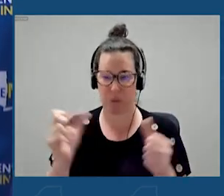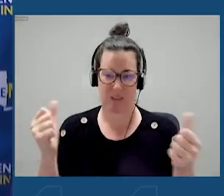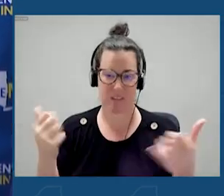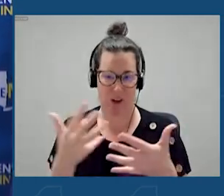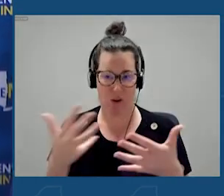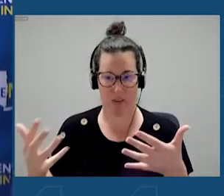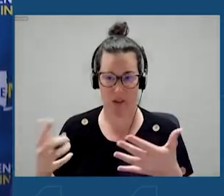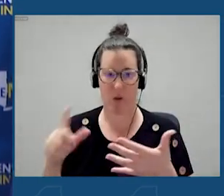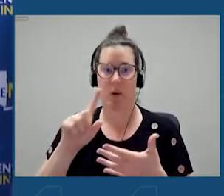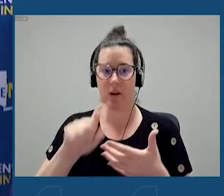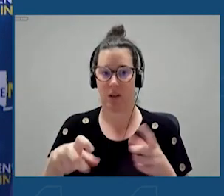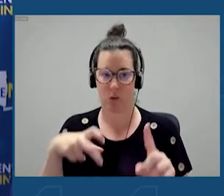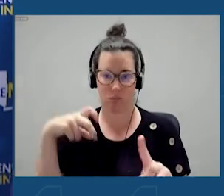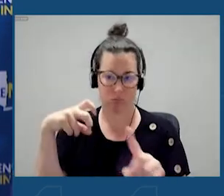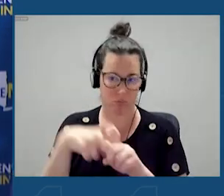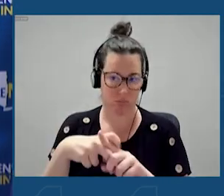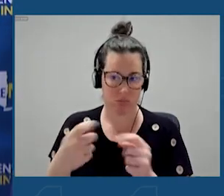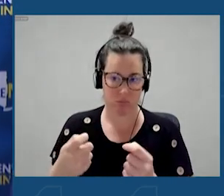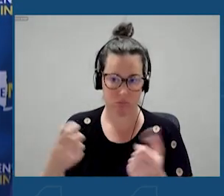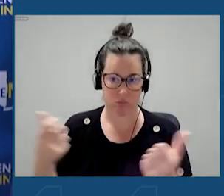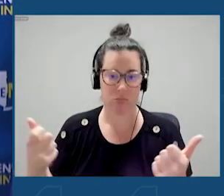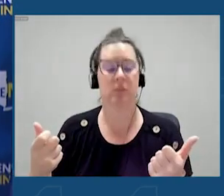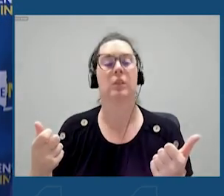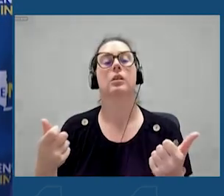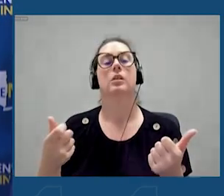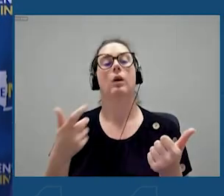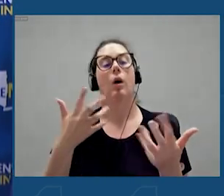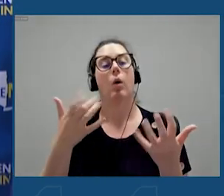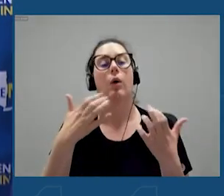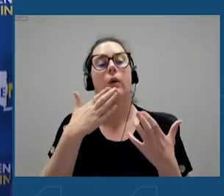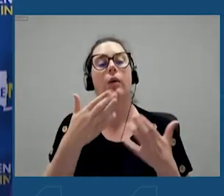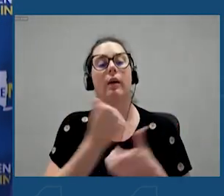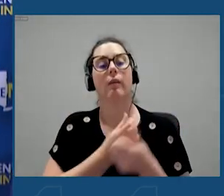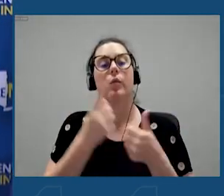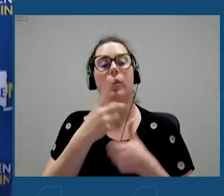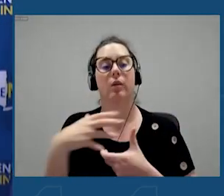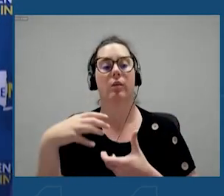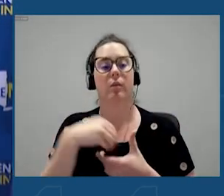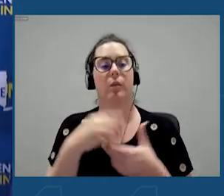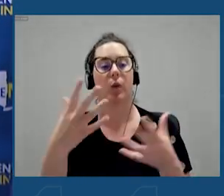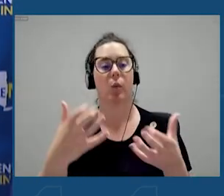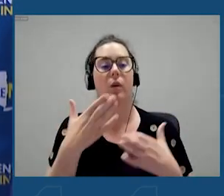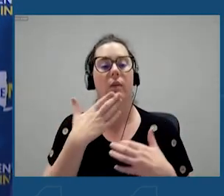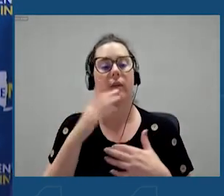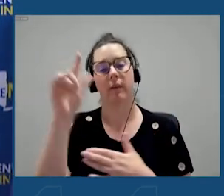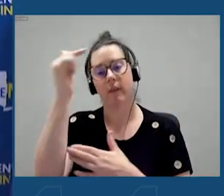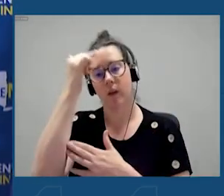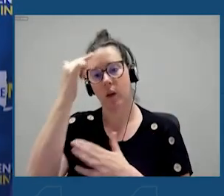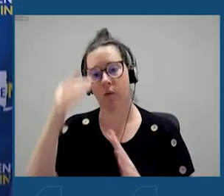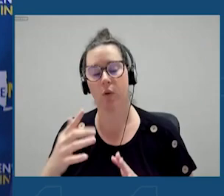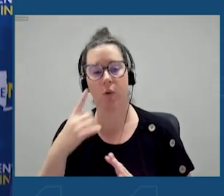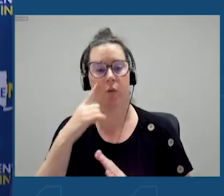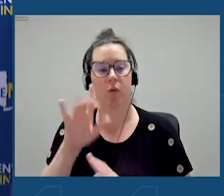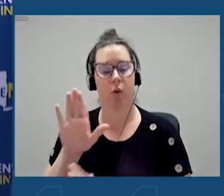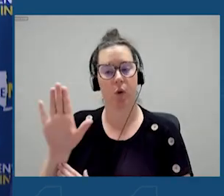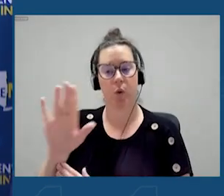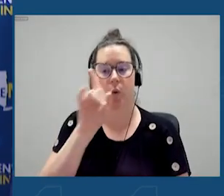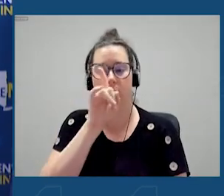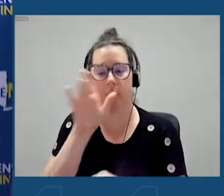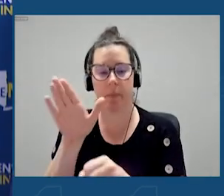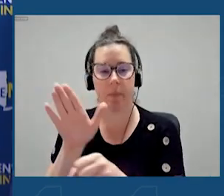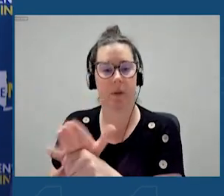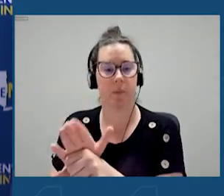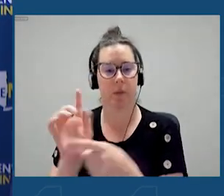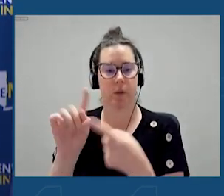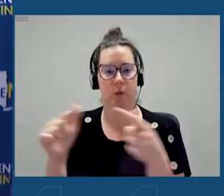to get out. So I want to thank everyone who's involved, and I want to thank Governor Hochul for her commitment to